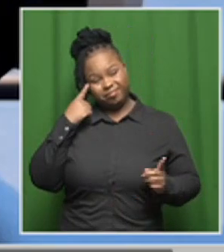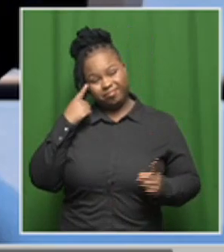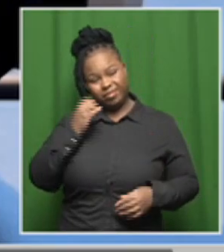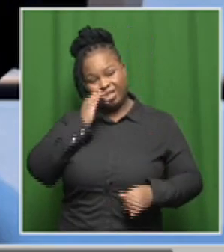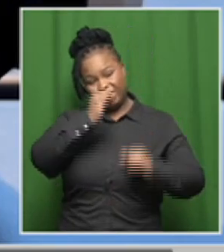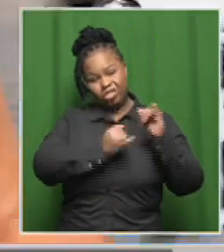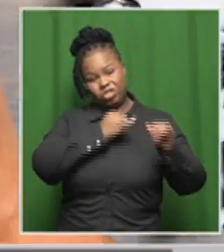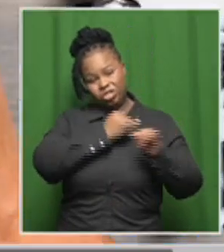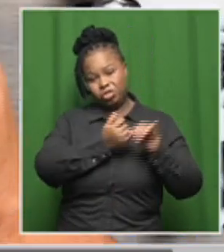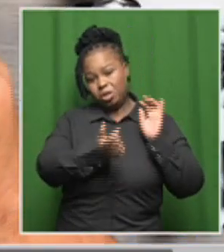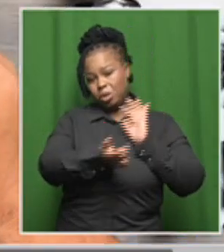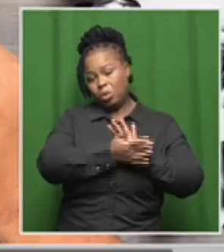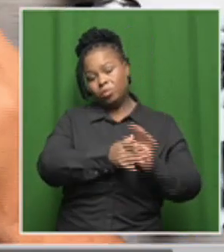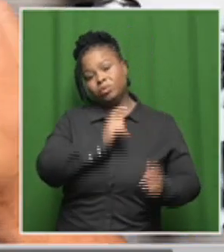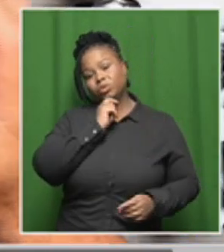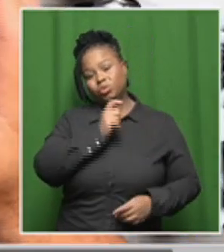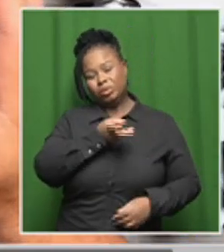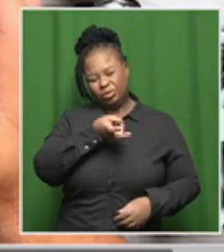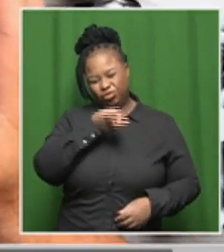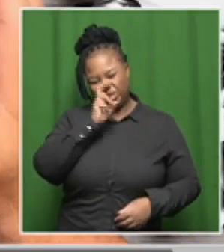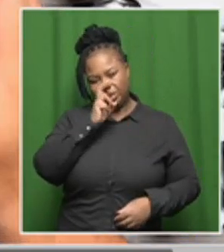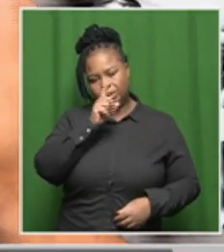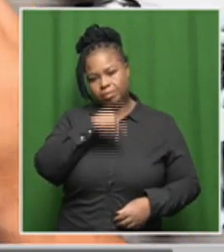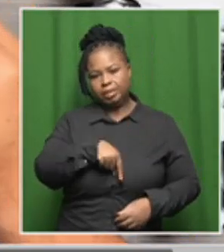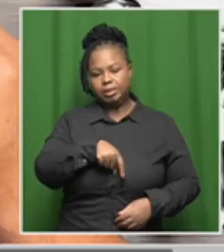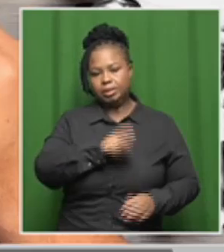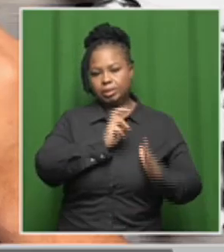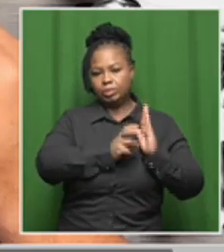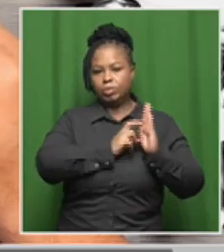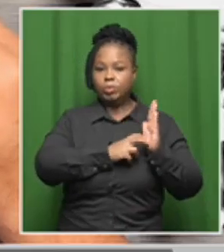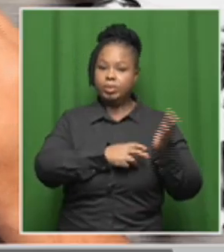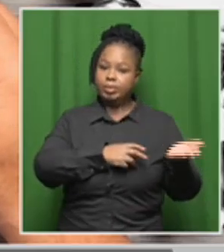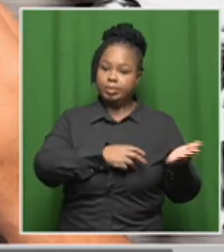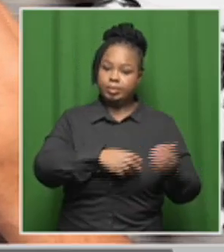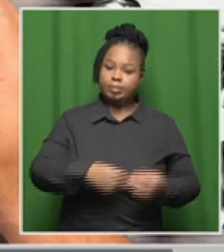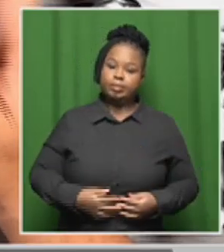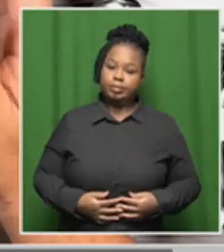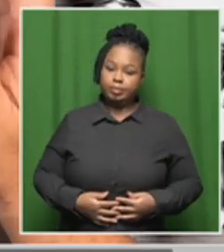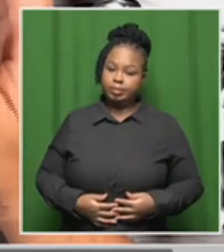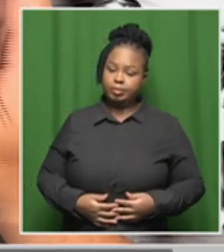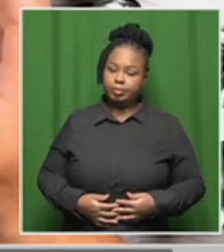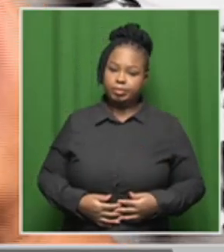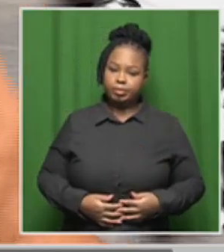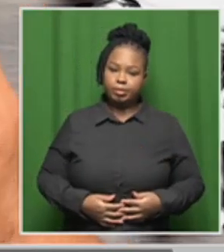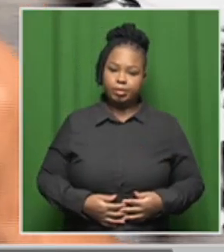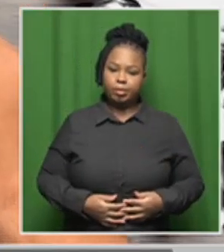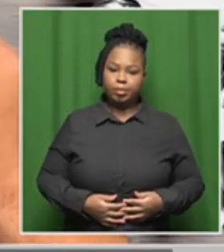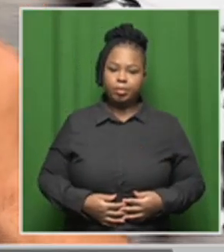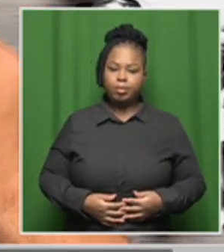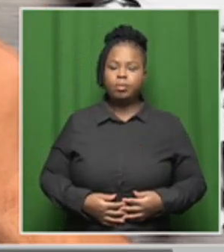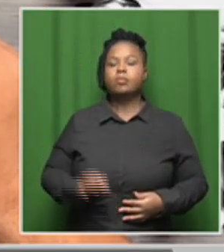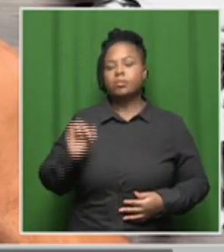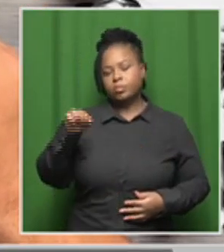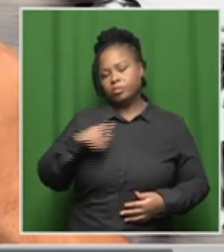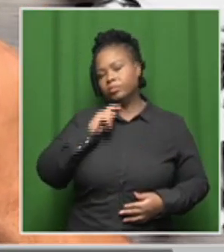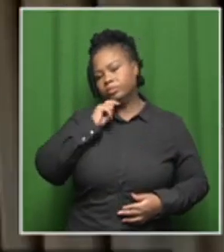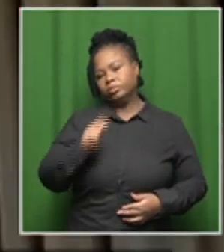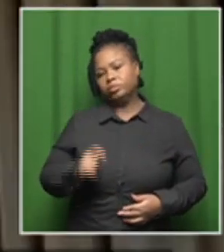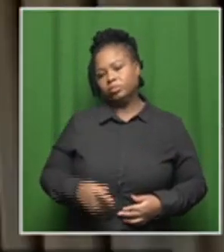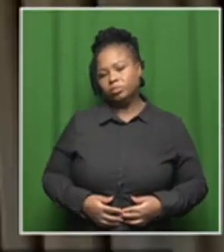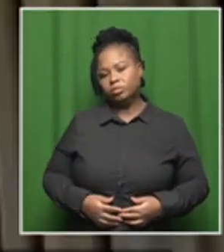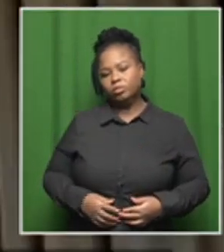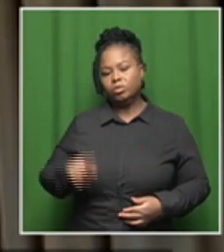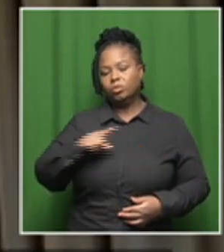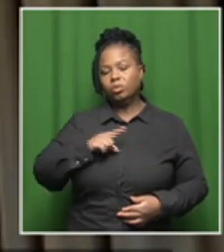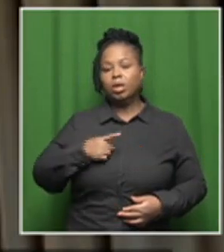law, there has to be very strict regulations around them. But very much so, because what we're